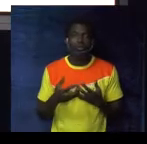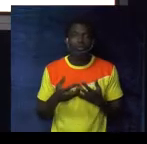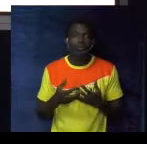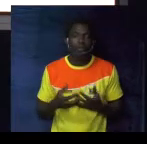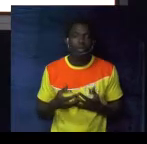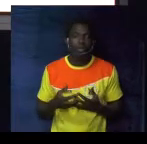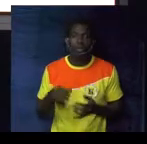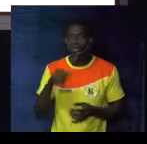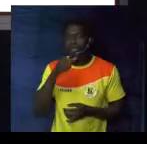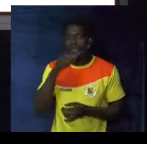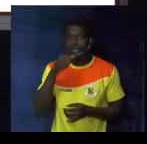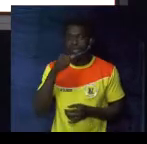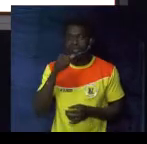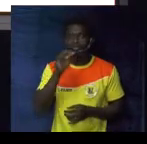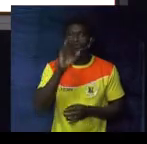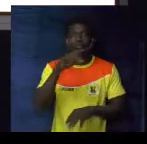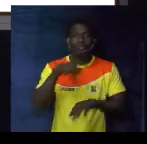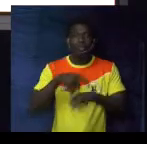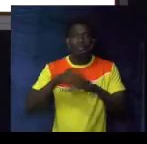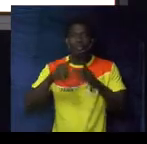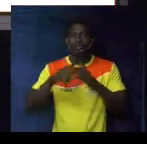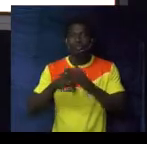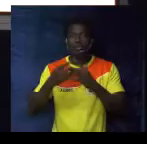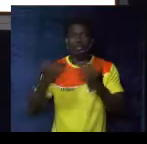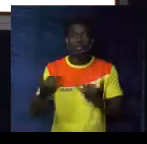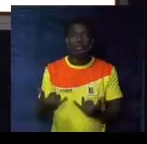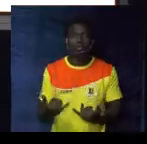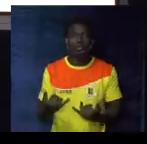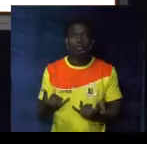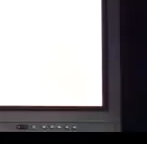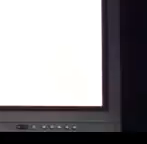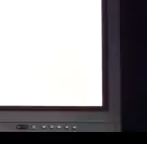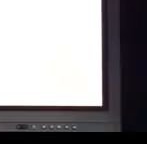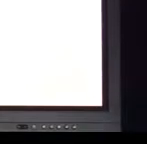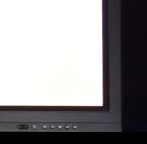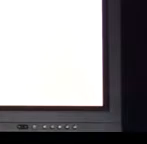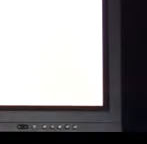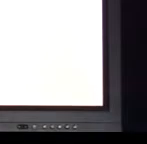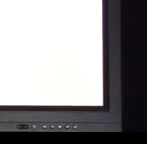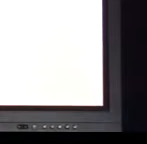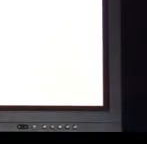mechanized agriculture. Your time starts now.